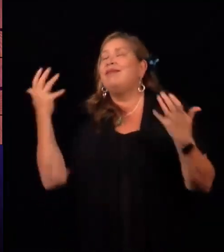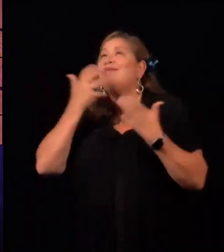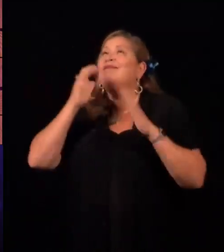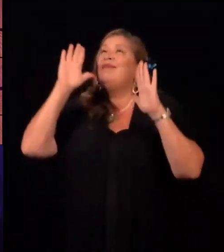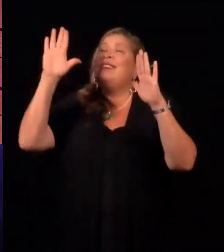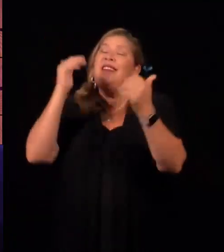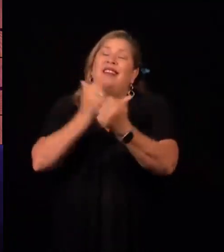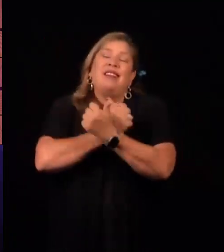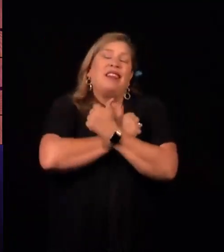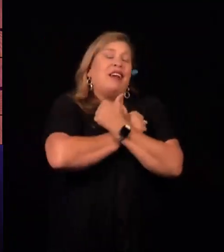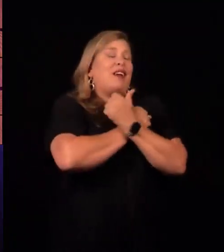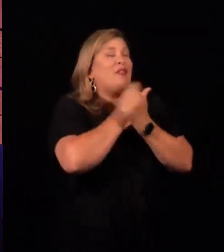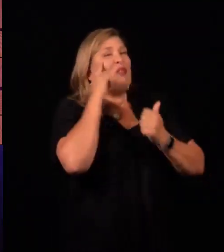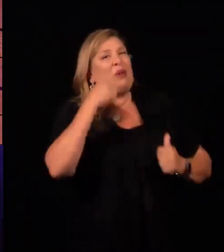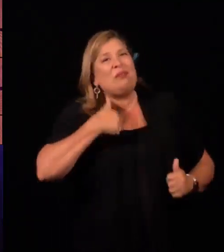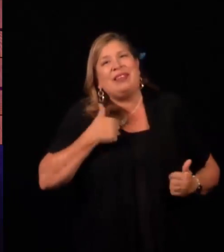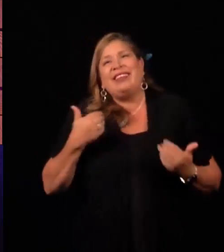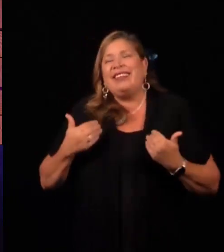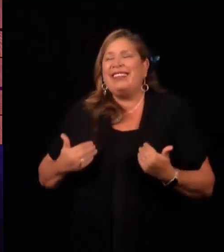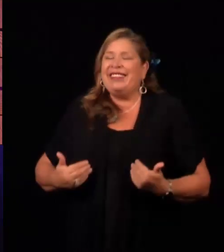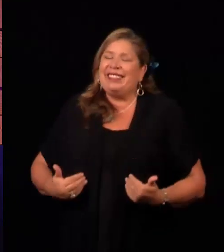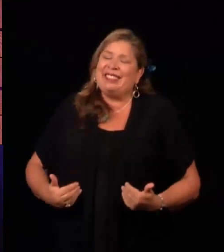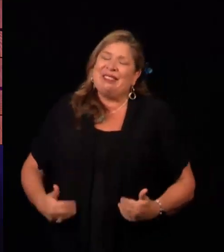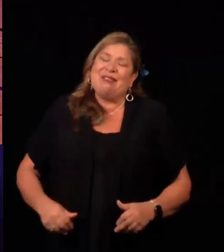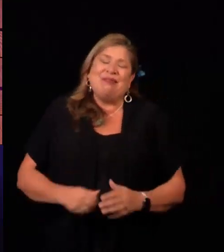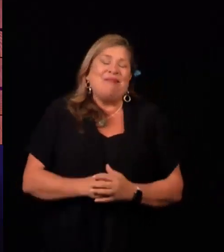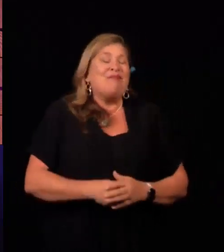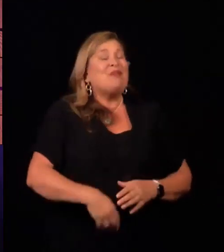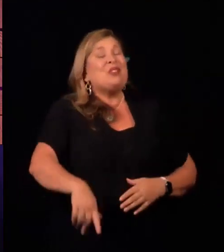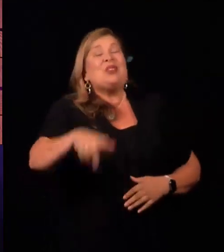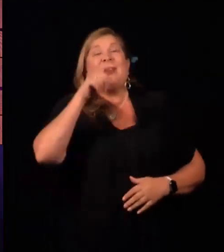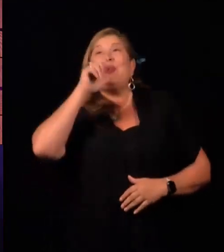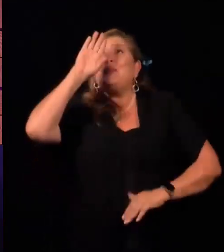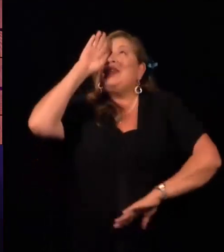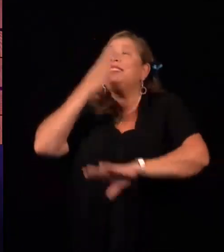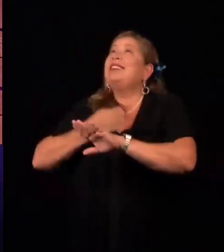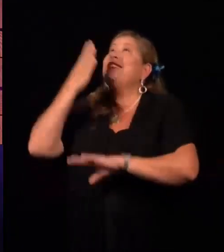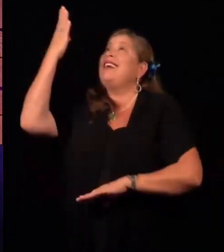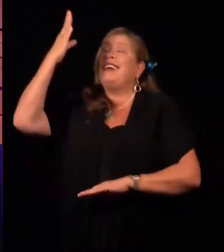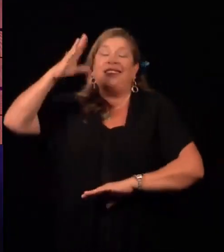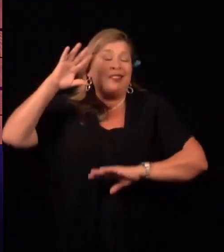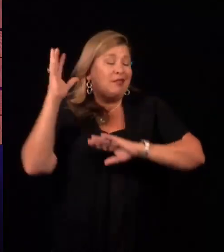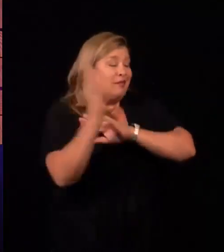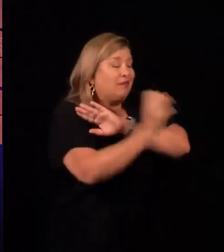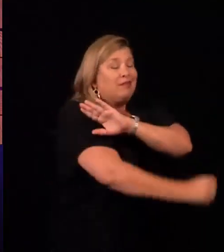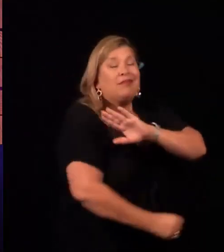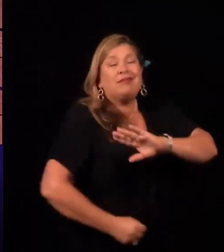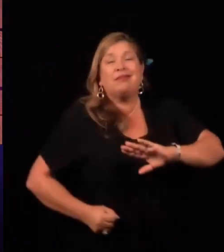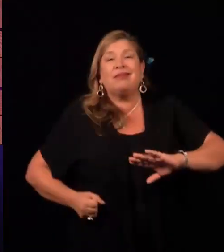His love for me. Who the Son.